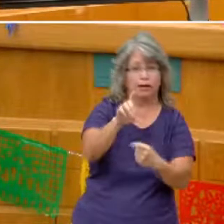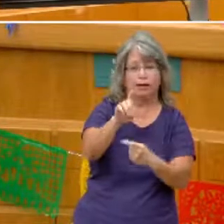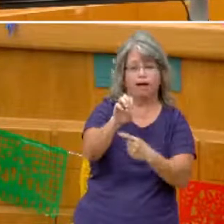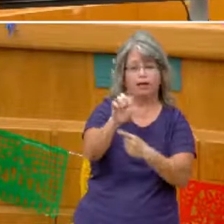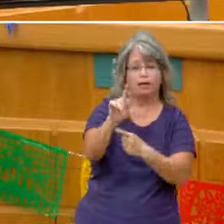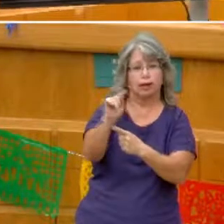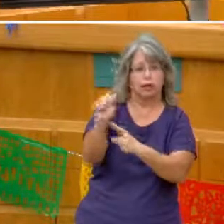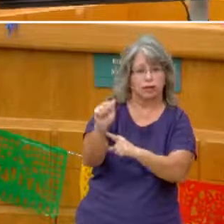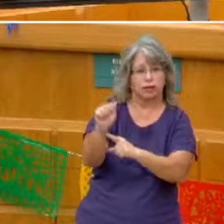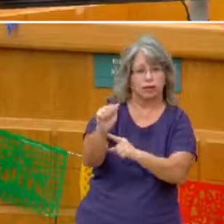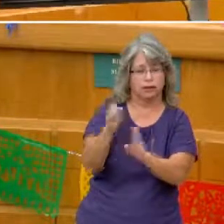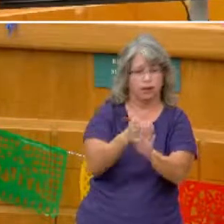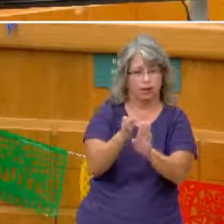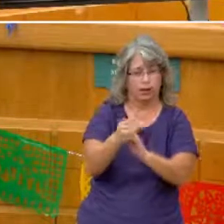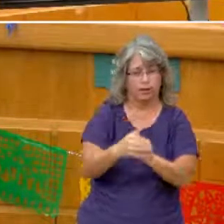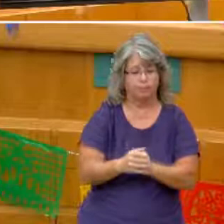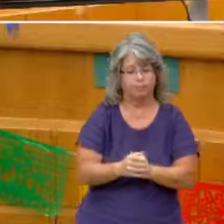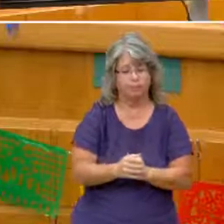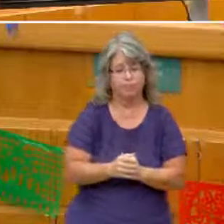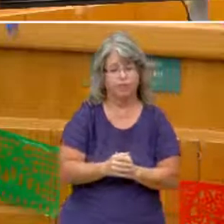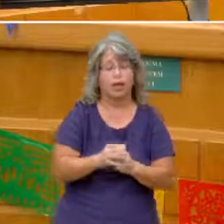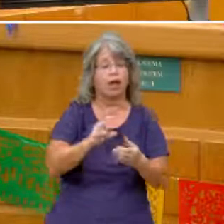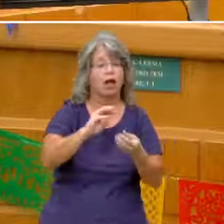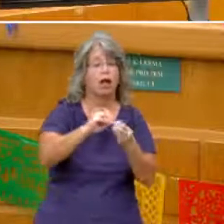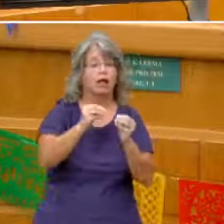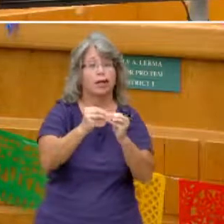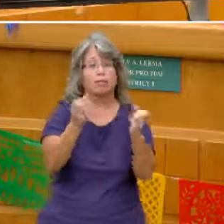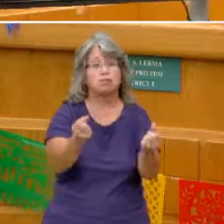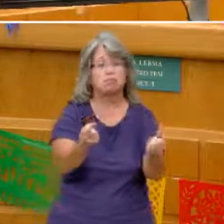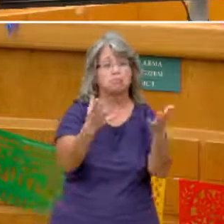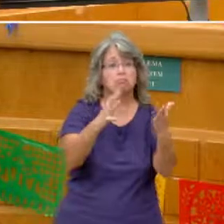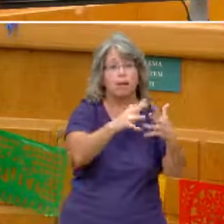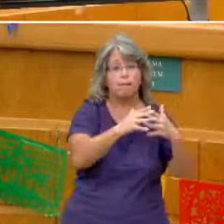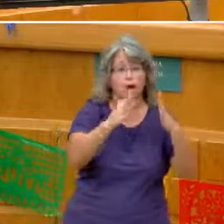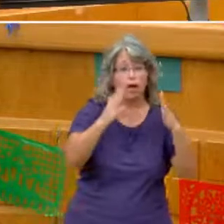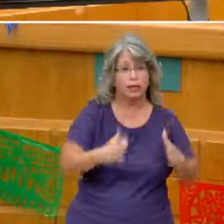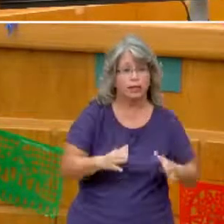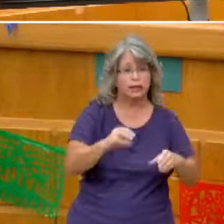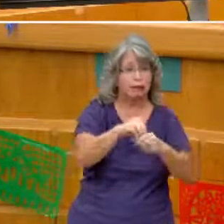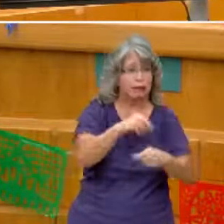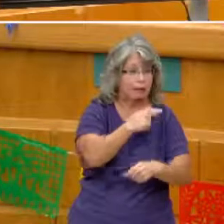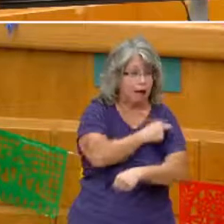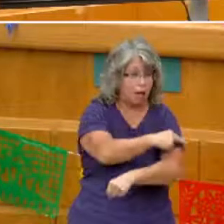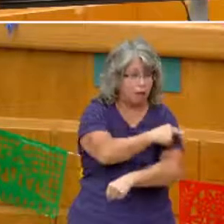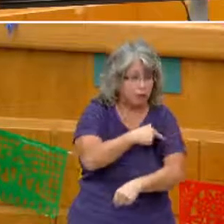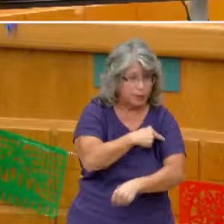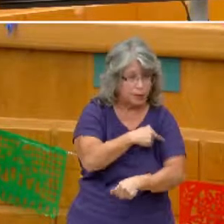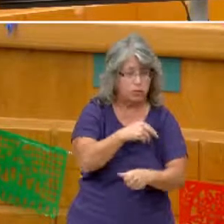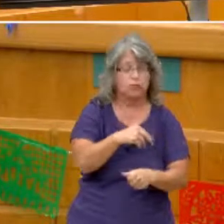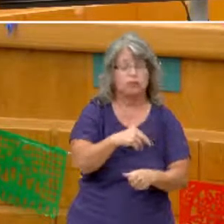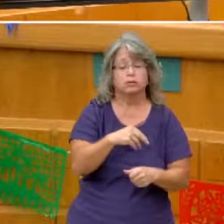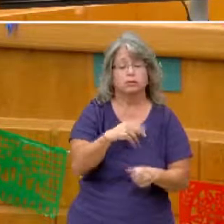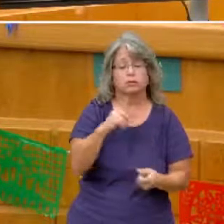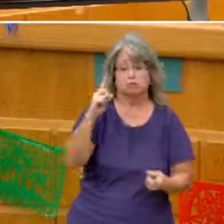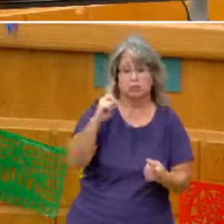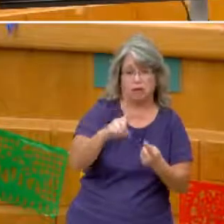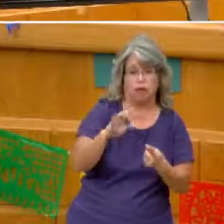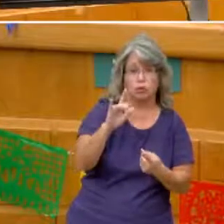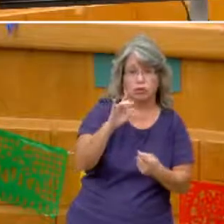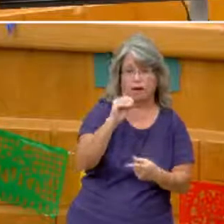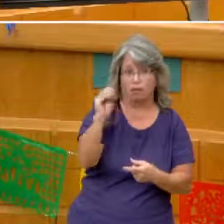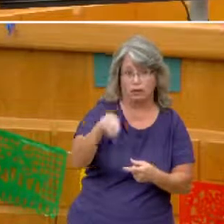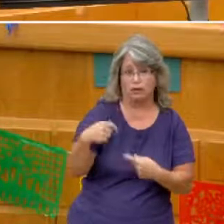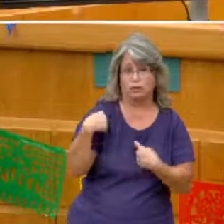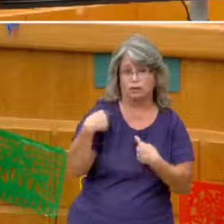number of Americans hospitalized with COVID has fallen 25% since September 1st. Daily